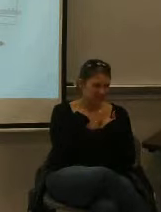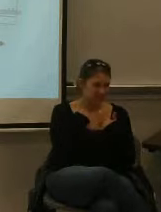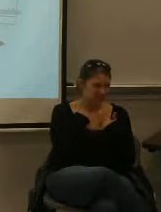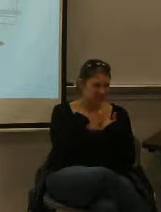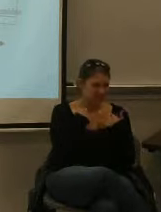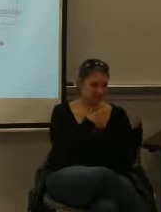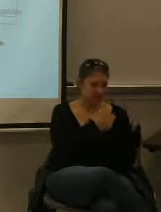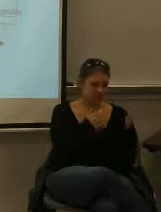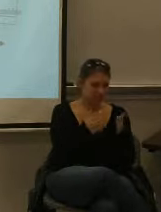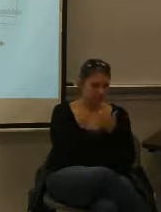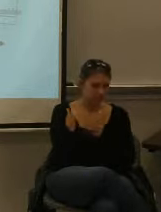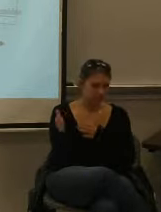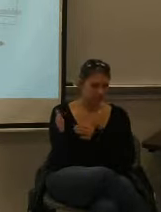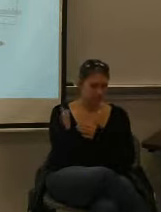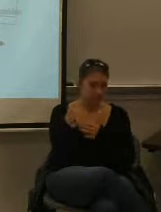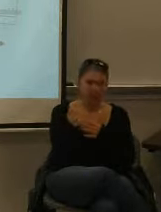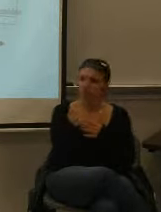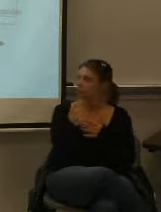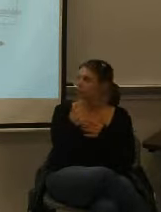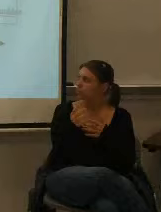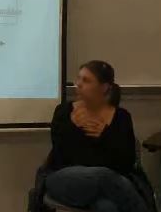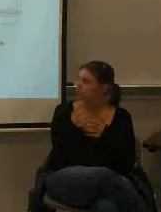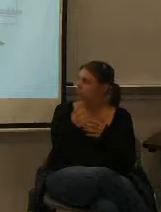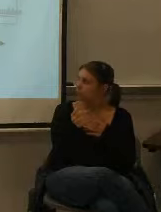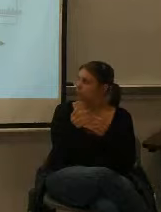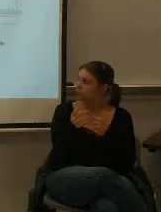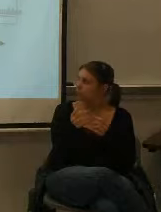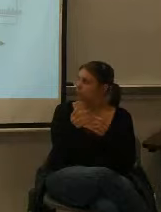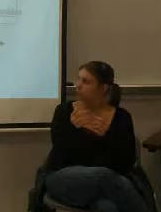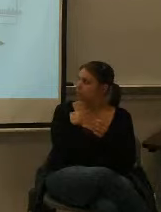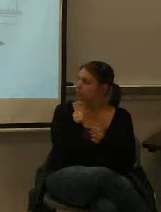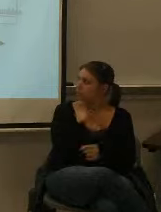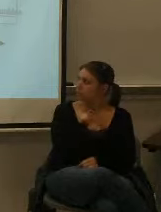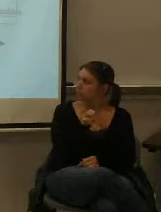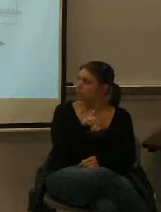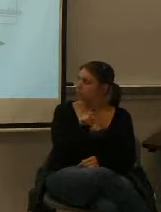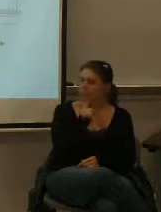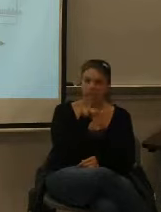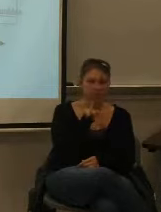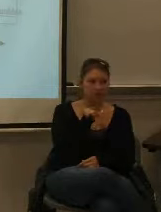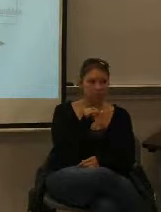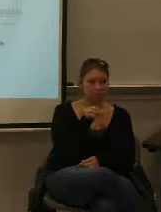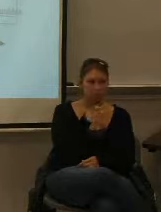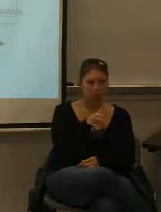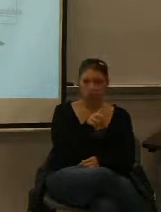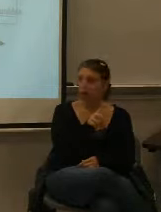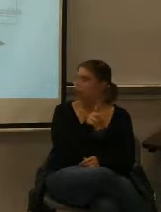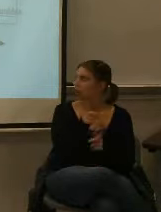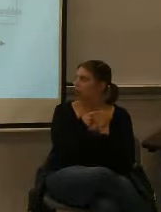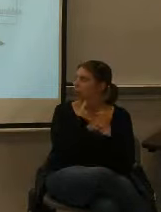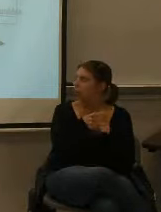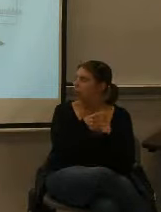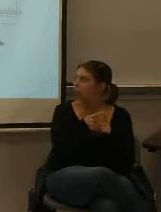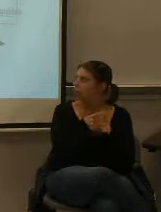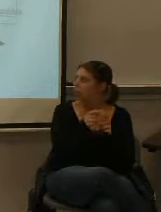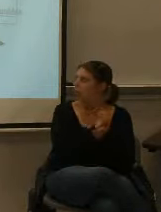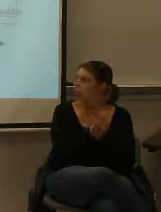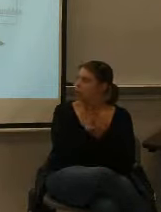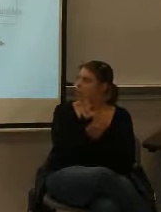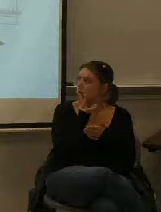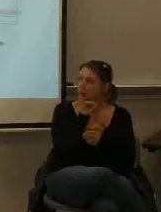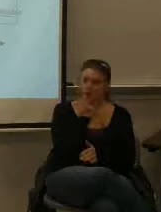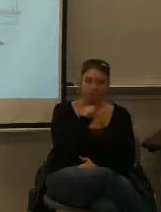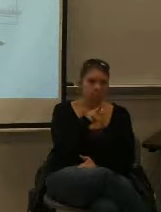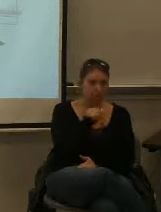more, still sewage-tolerant, and Acellus is an isopod. And then clean water